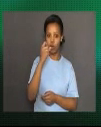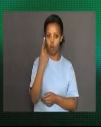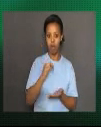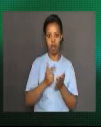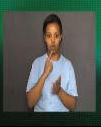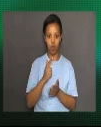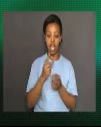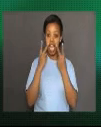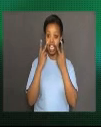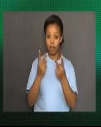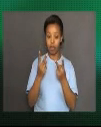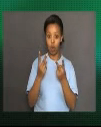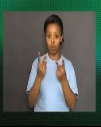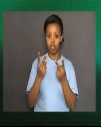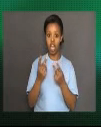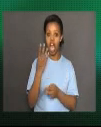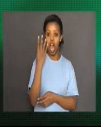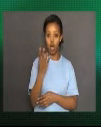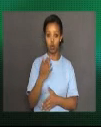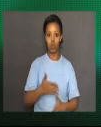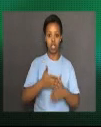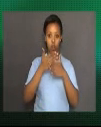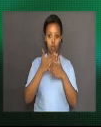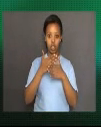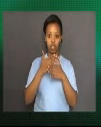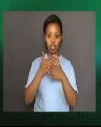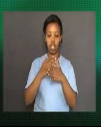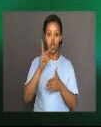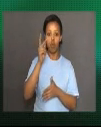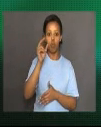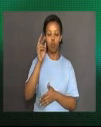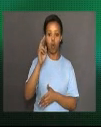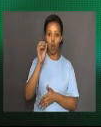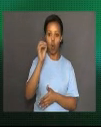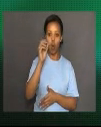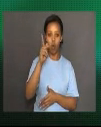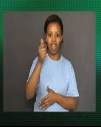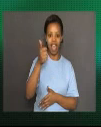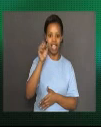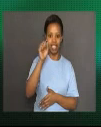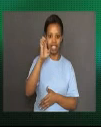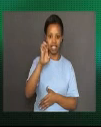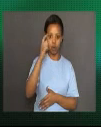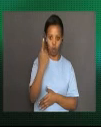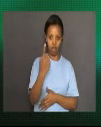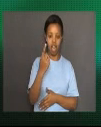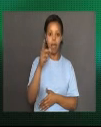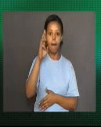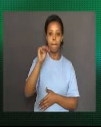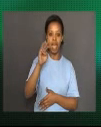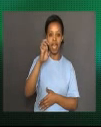see, the four stages are called prophase I, metaphase